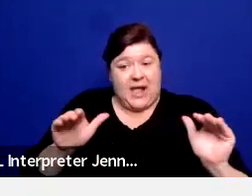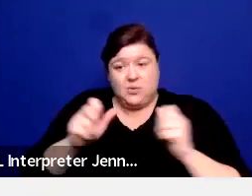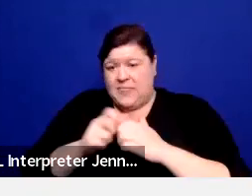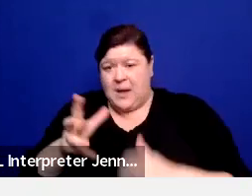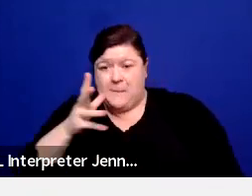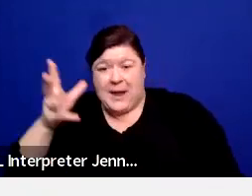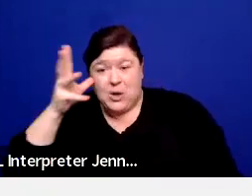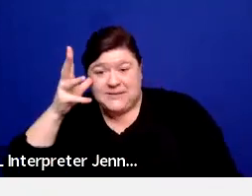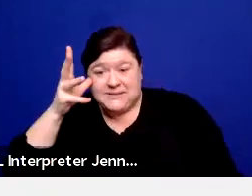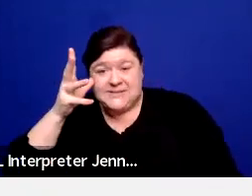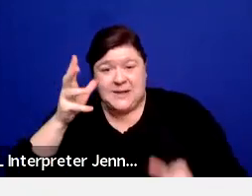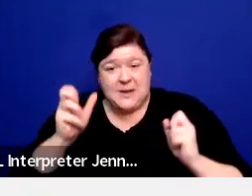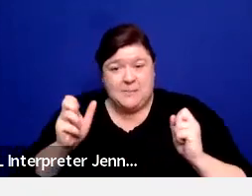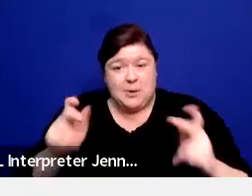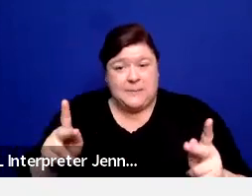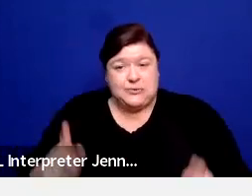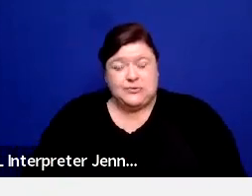parent's consent?